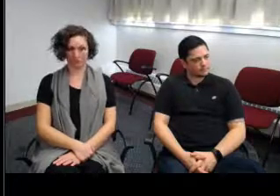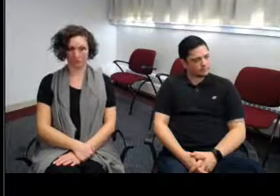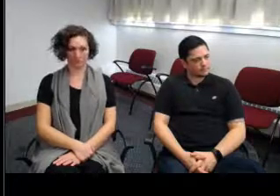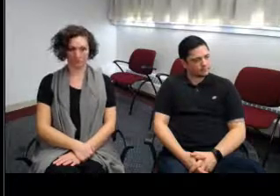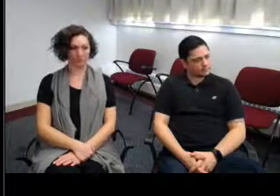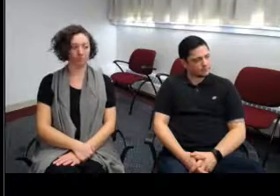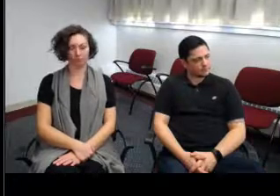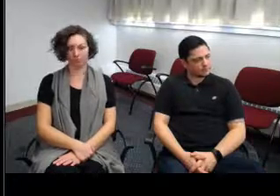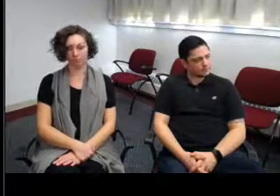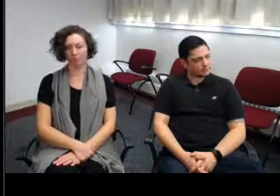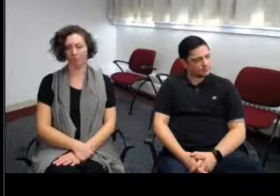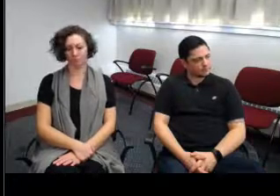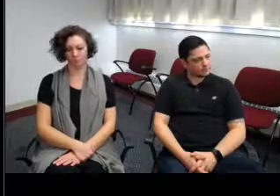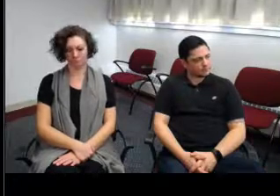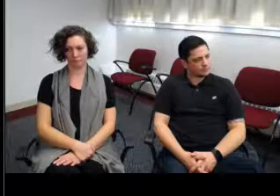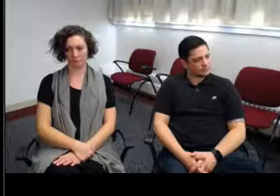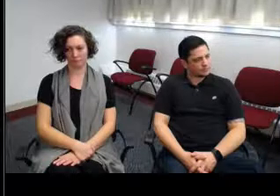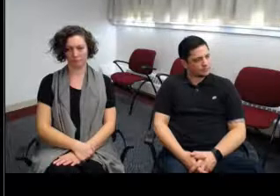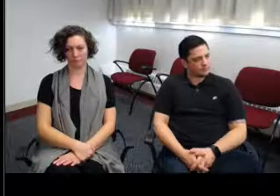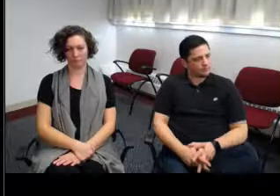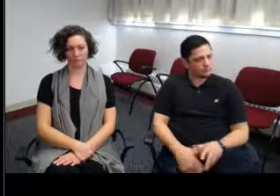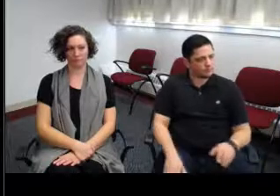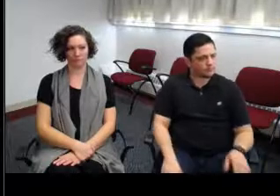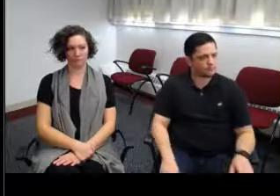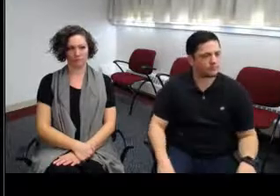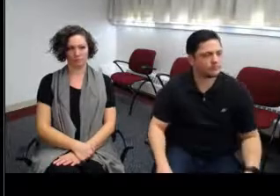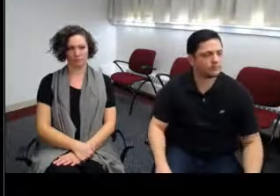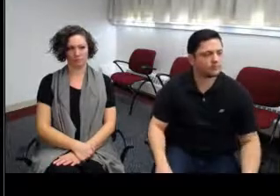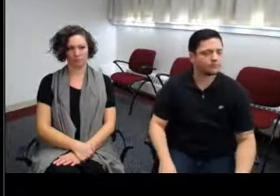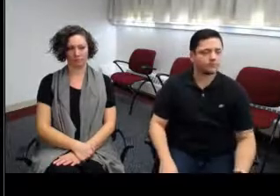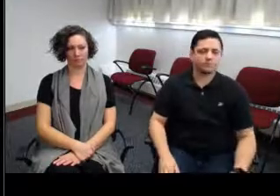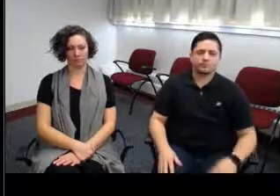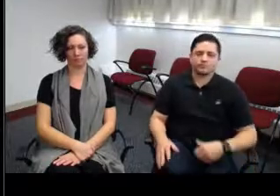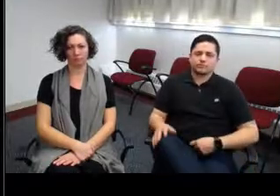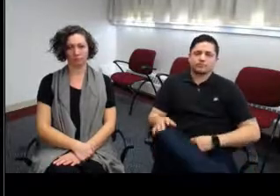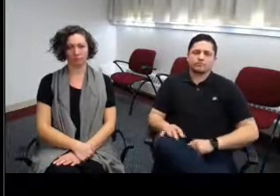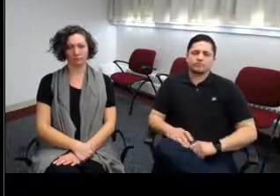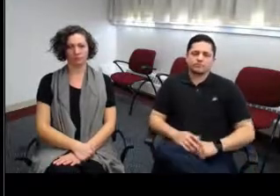there anything you could offer about that?